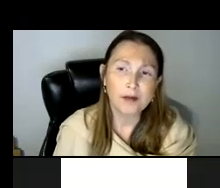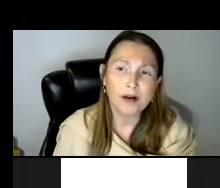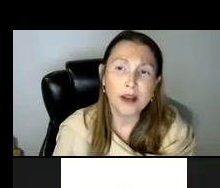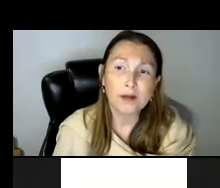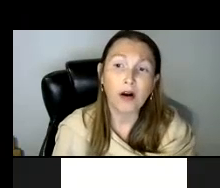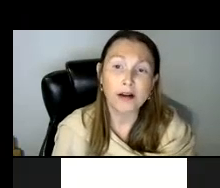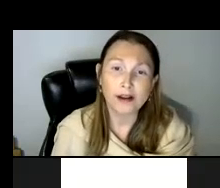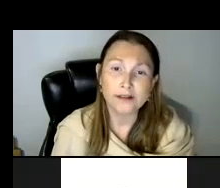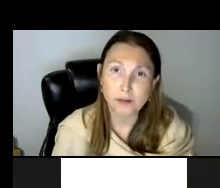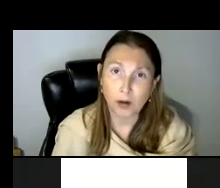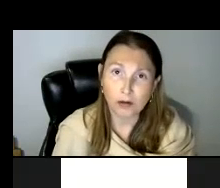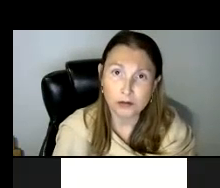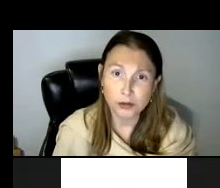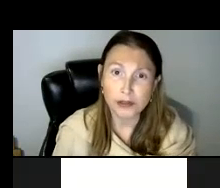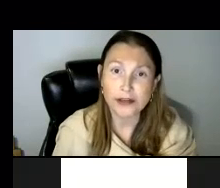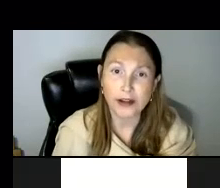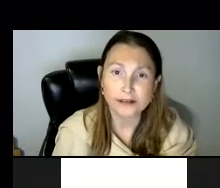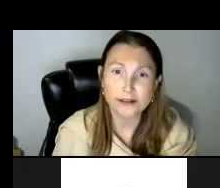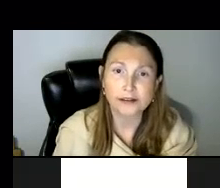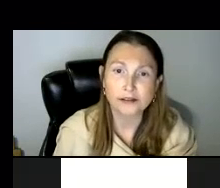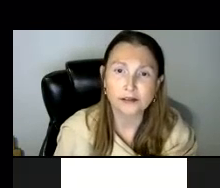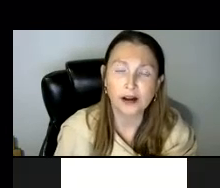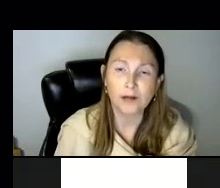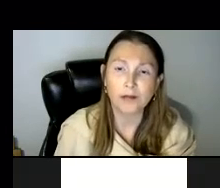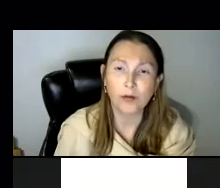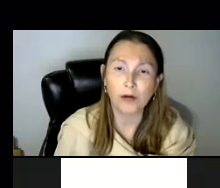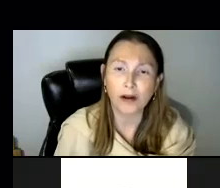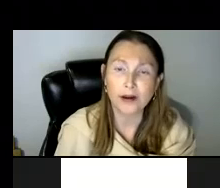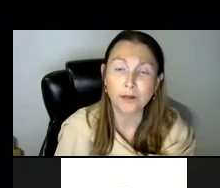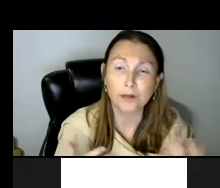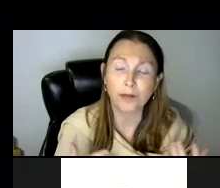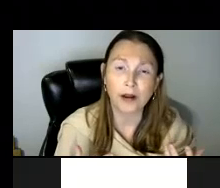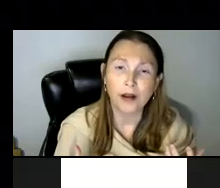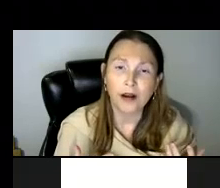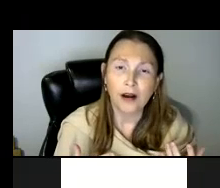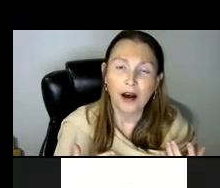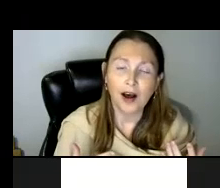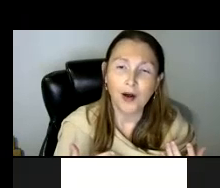So mRNA is a small nucleic acid,